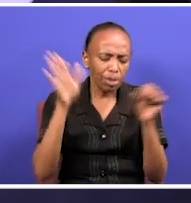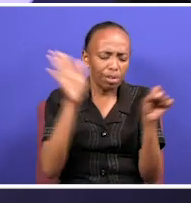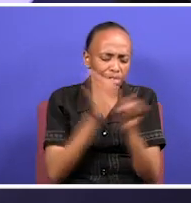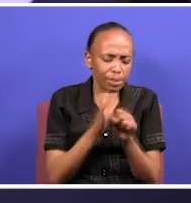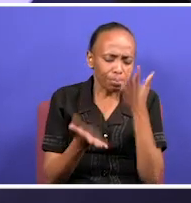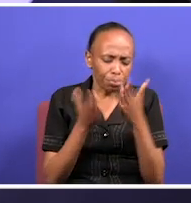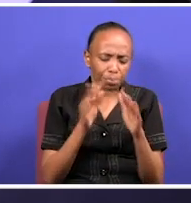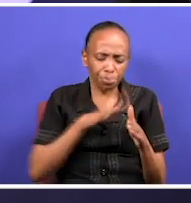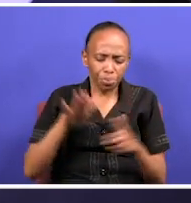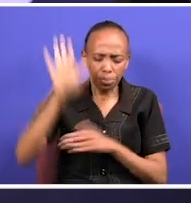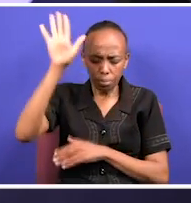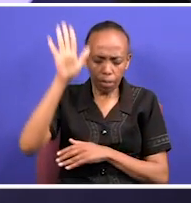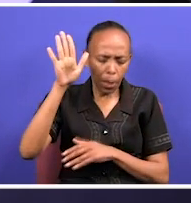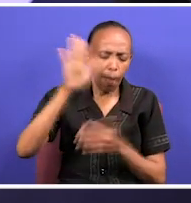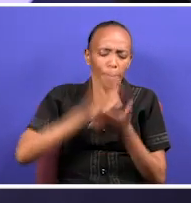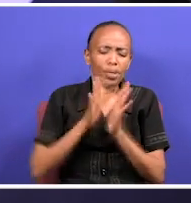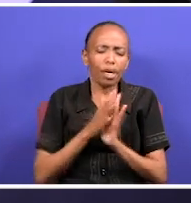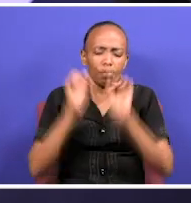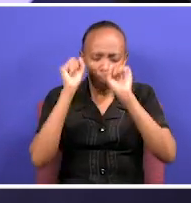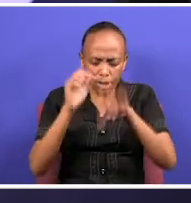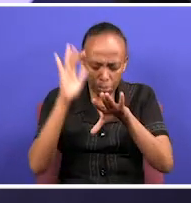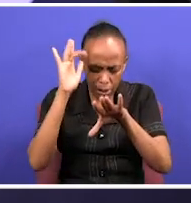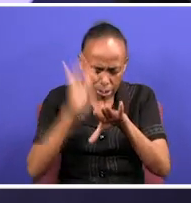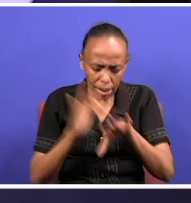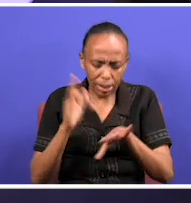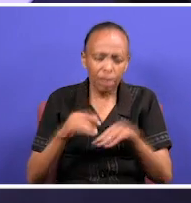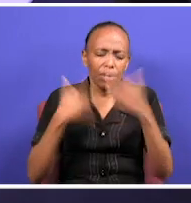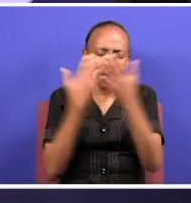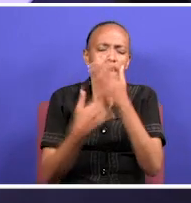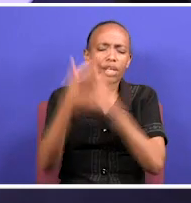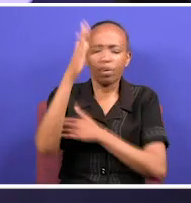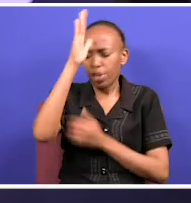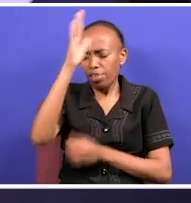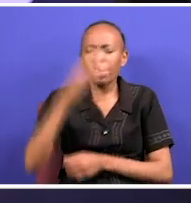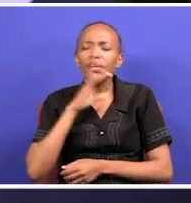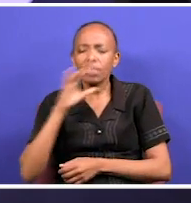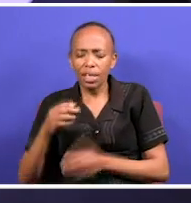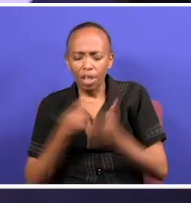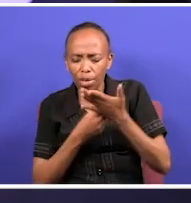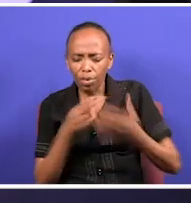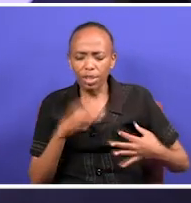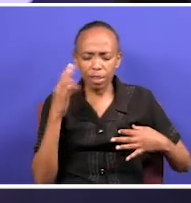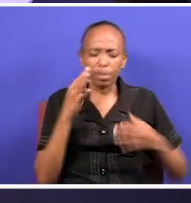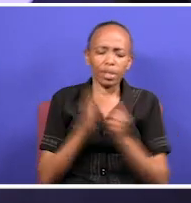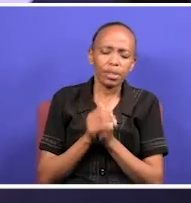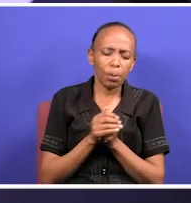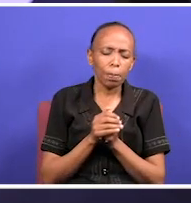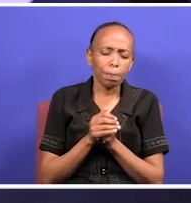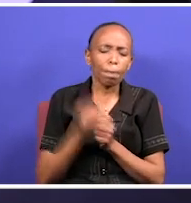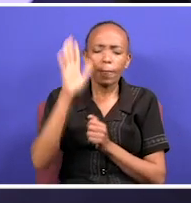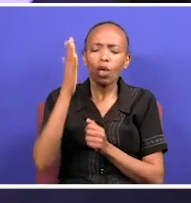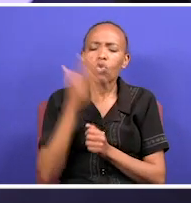May your presence be so tangible. We thank you, God the Father, God the Son, and God the Holy Spirit. You